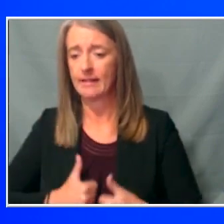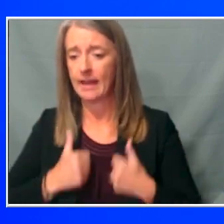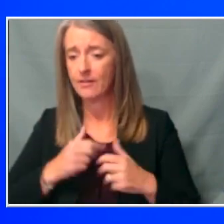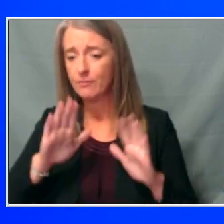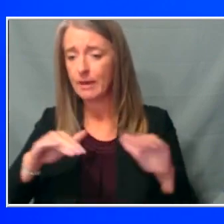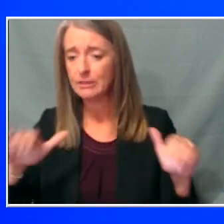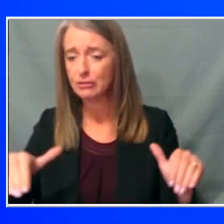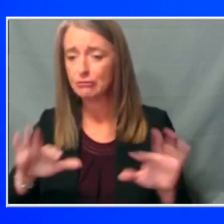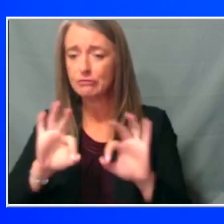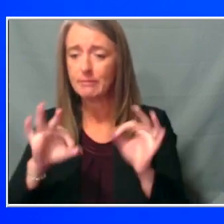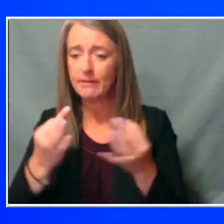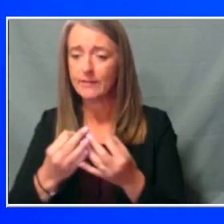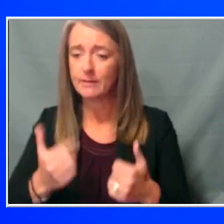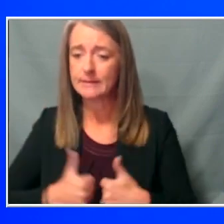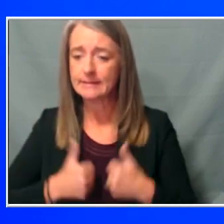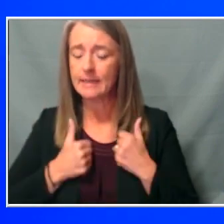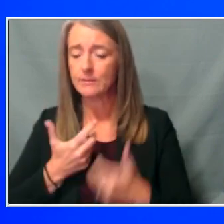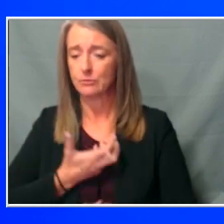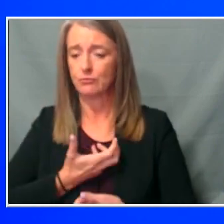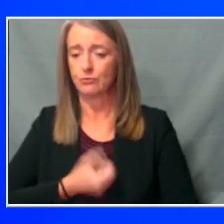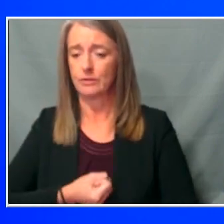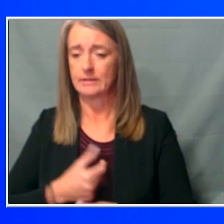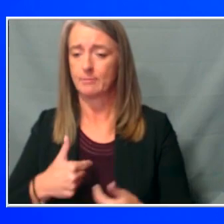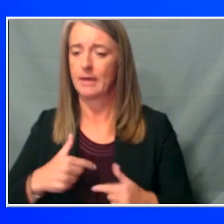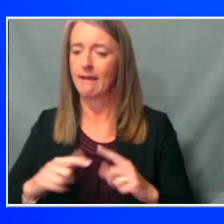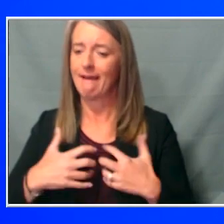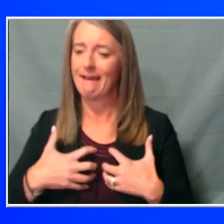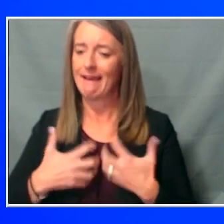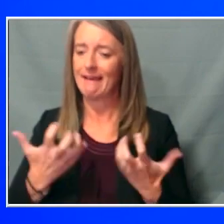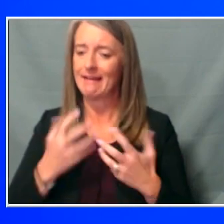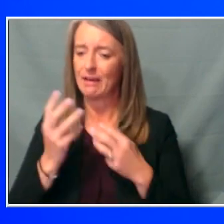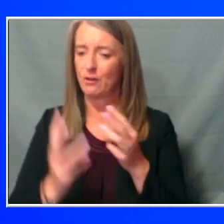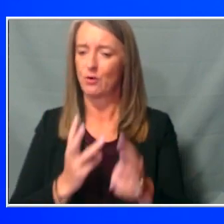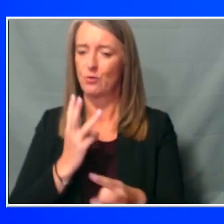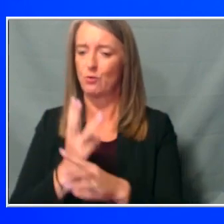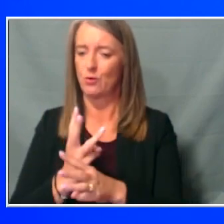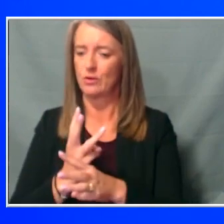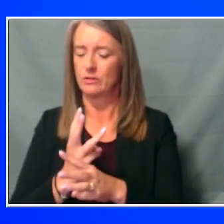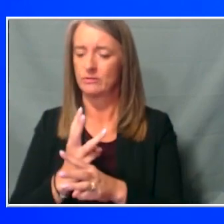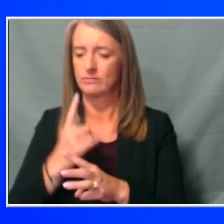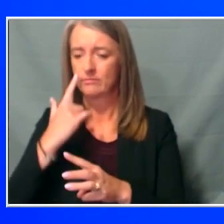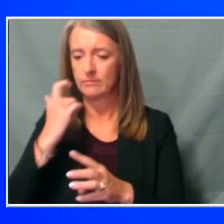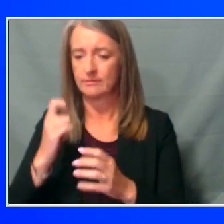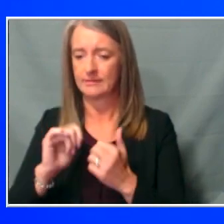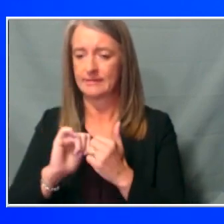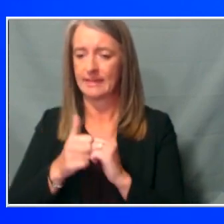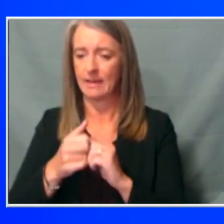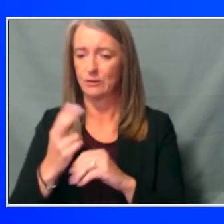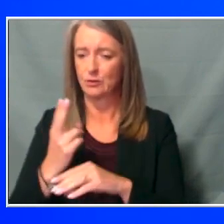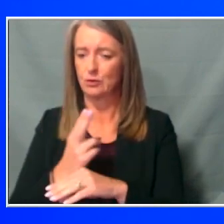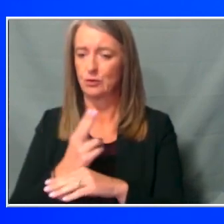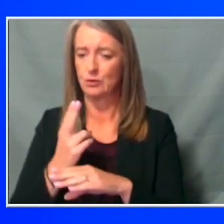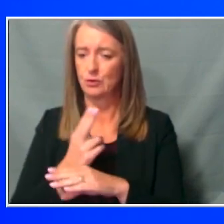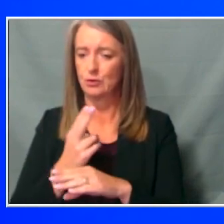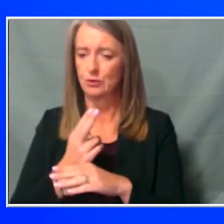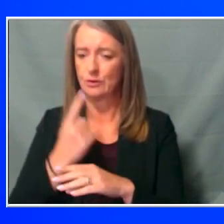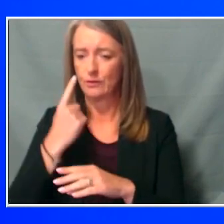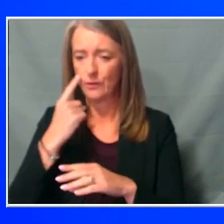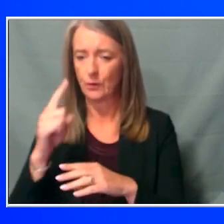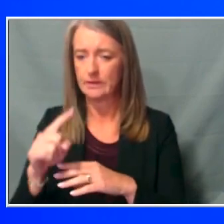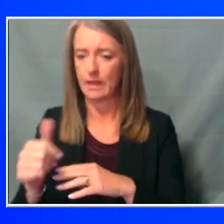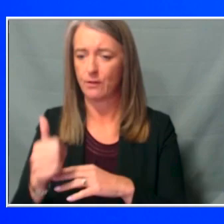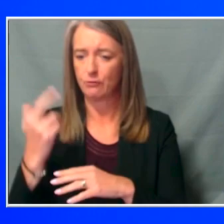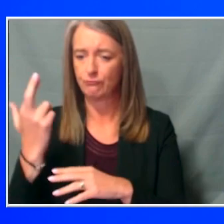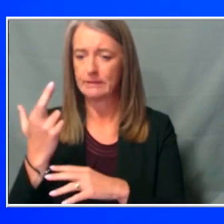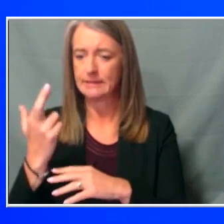life, and I was angry kind of at the world at how it was used for something else,